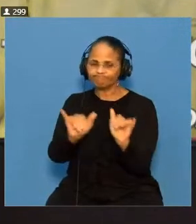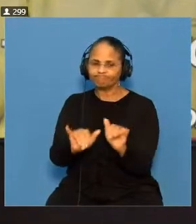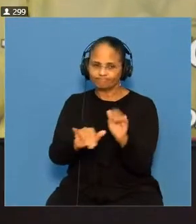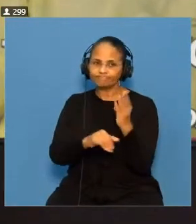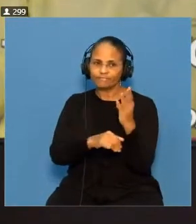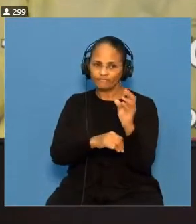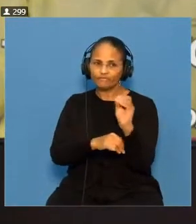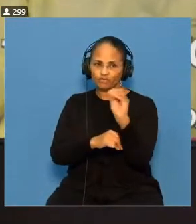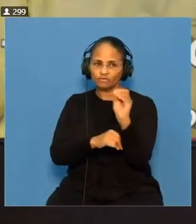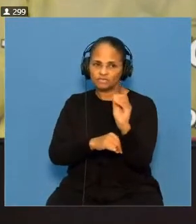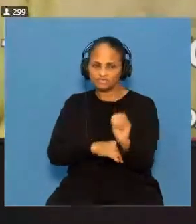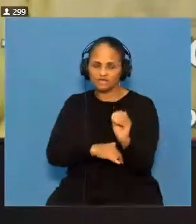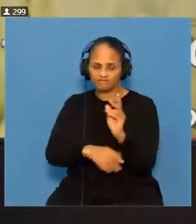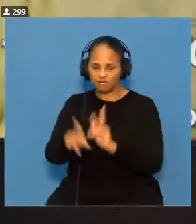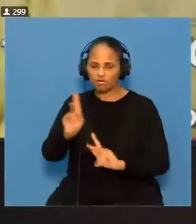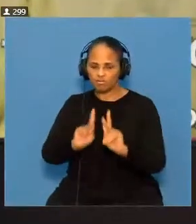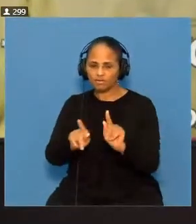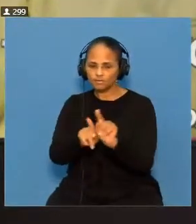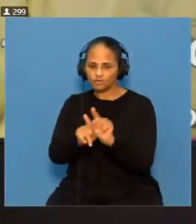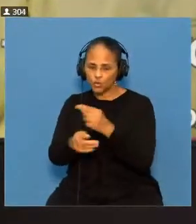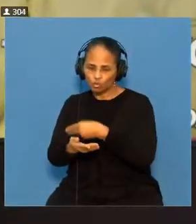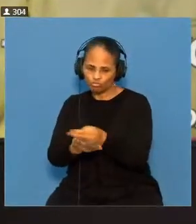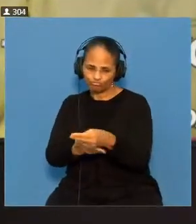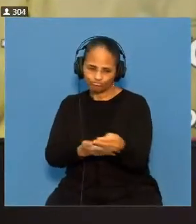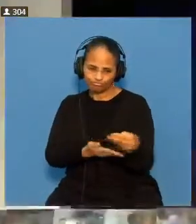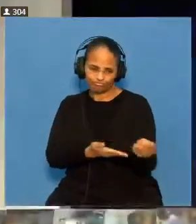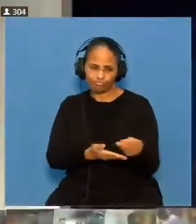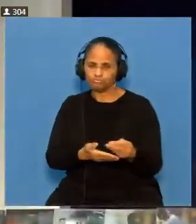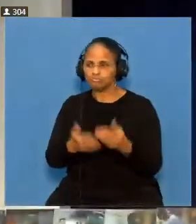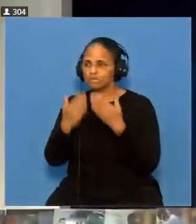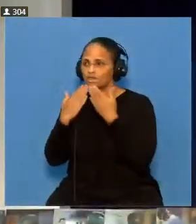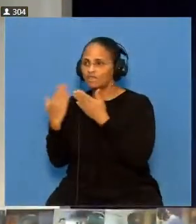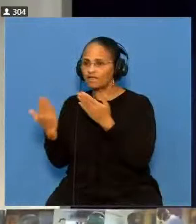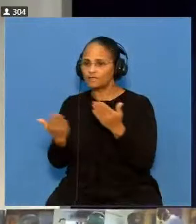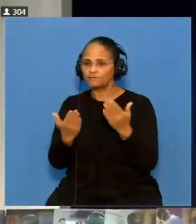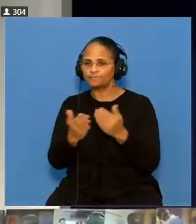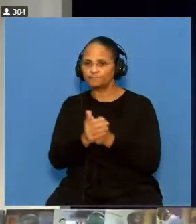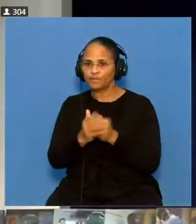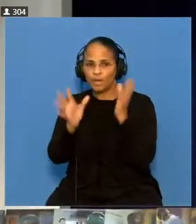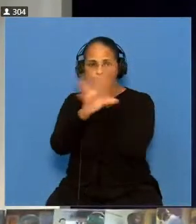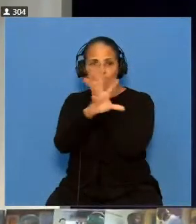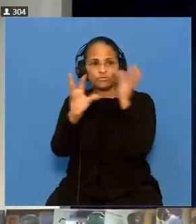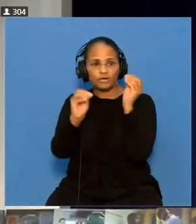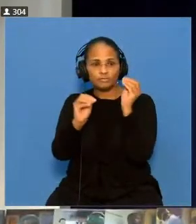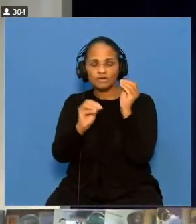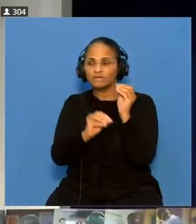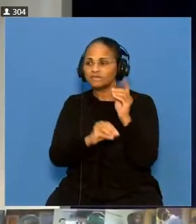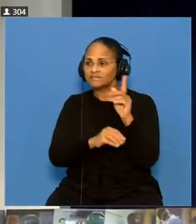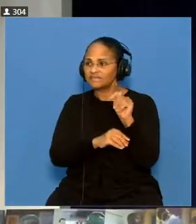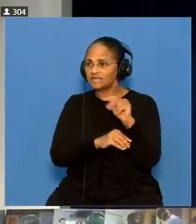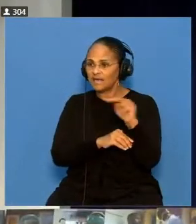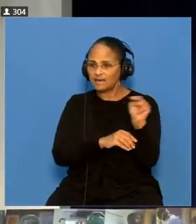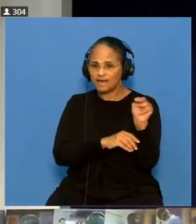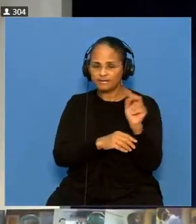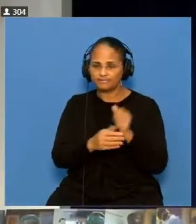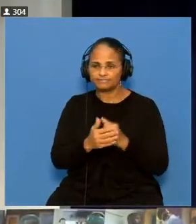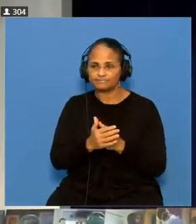for our population of distribution. Thank you.